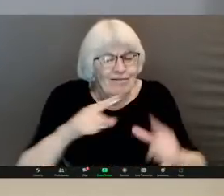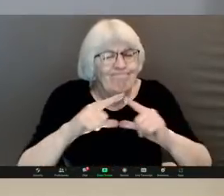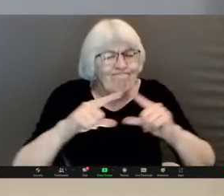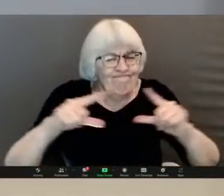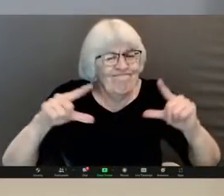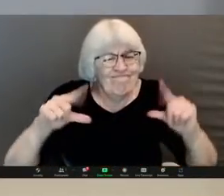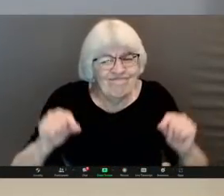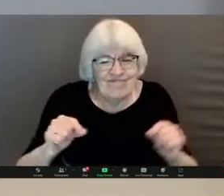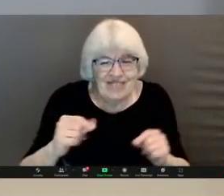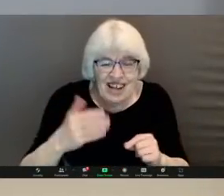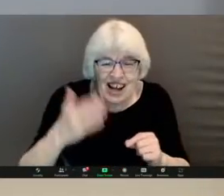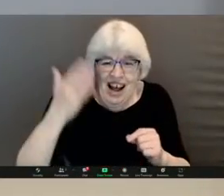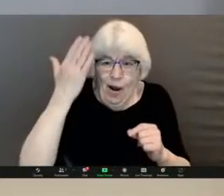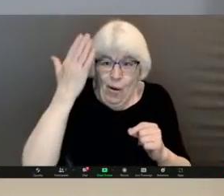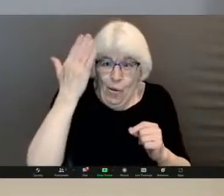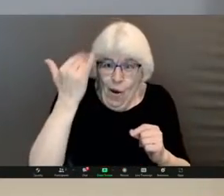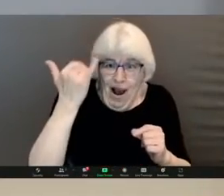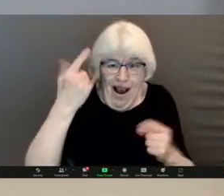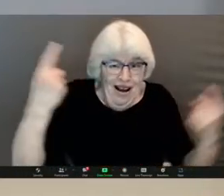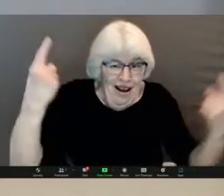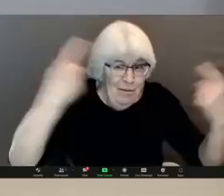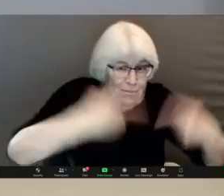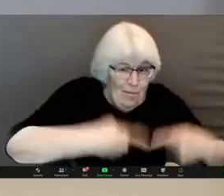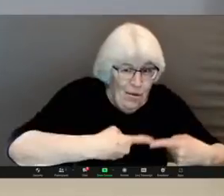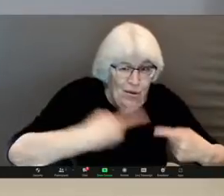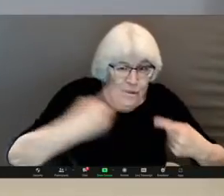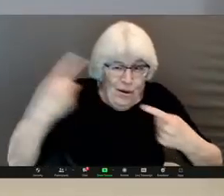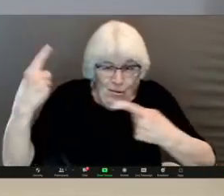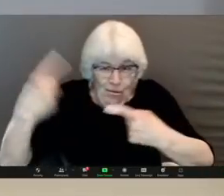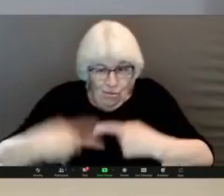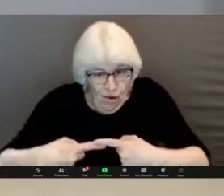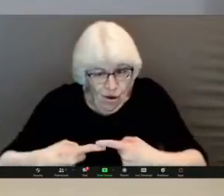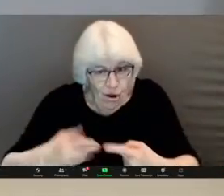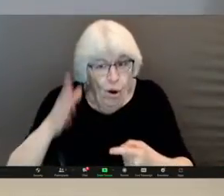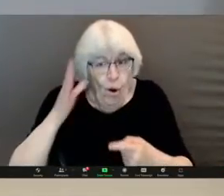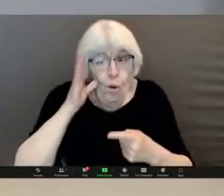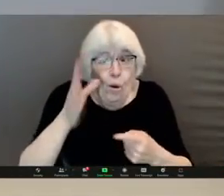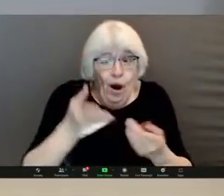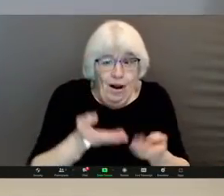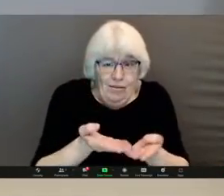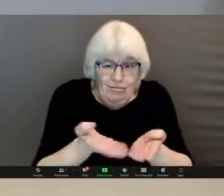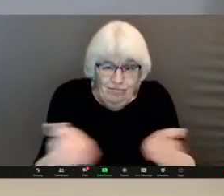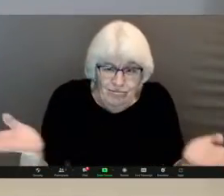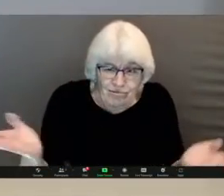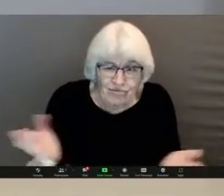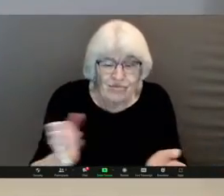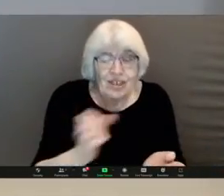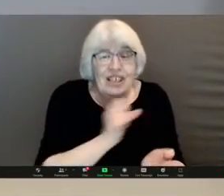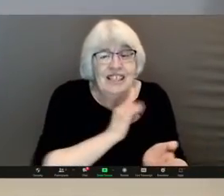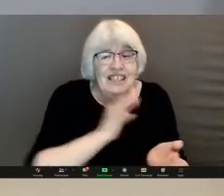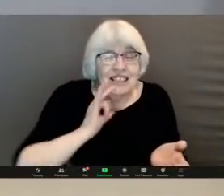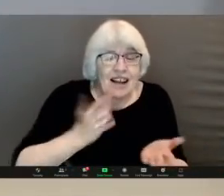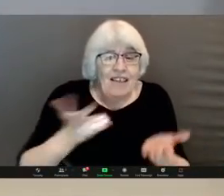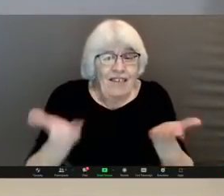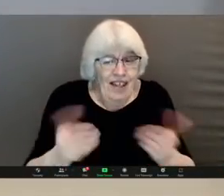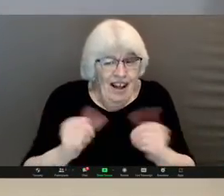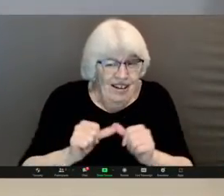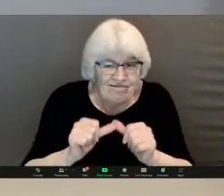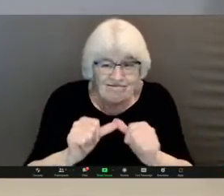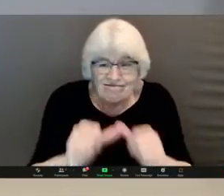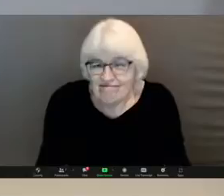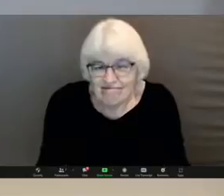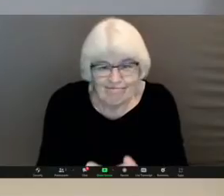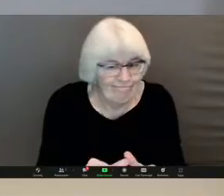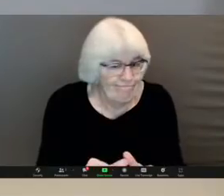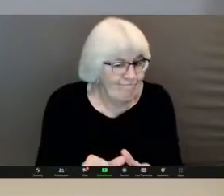think so there'll be certainly a transition period. I think we're looking at all the